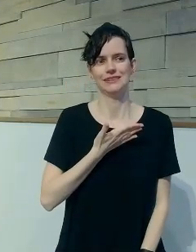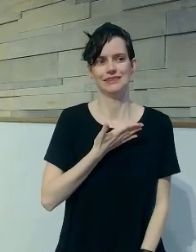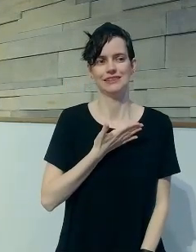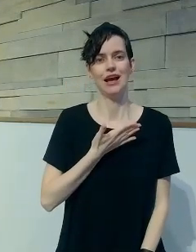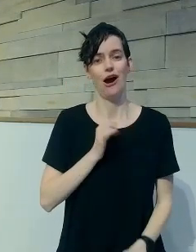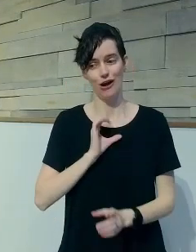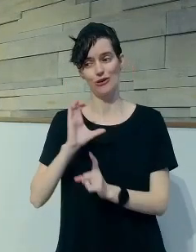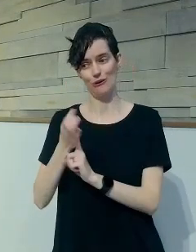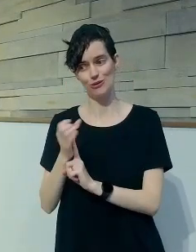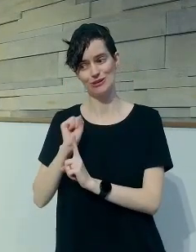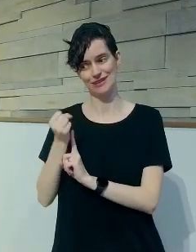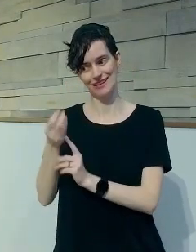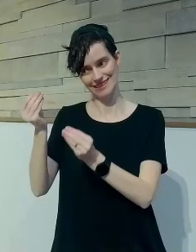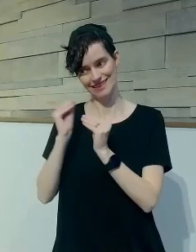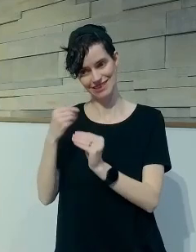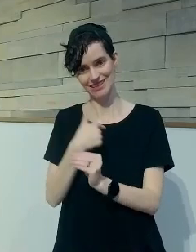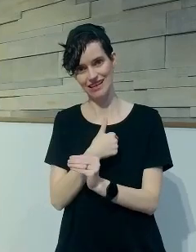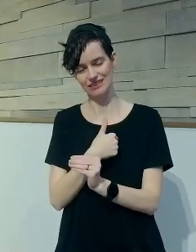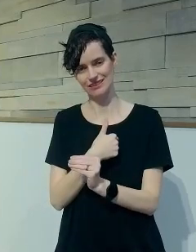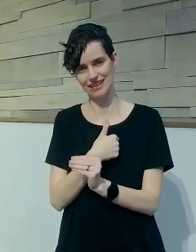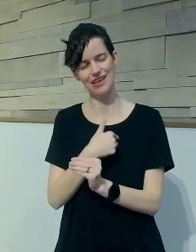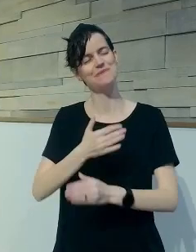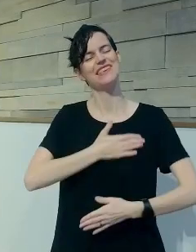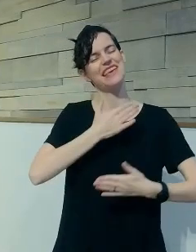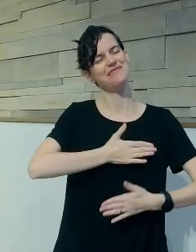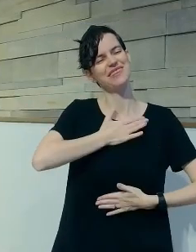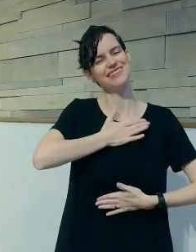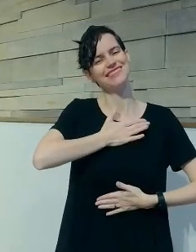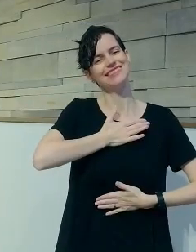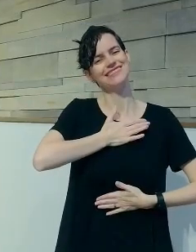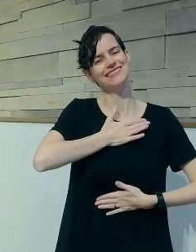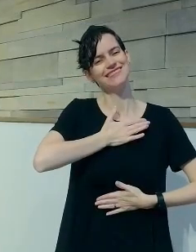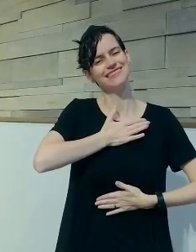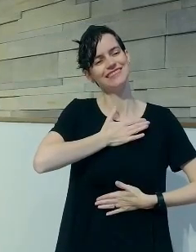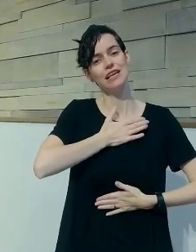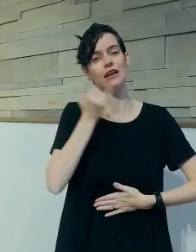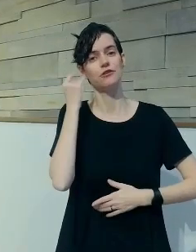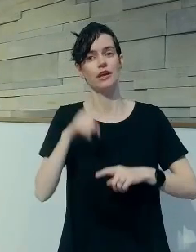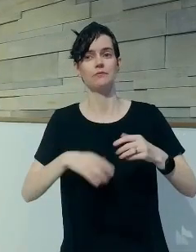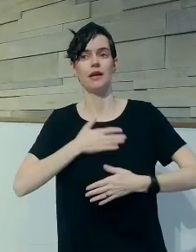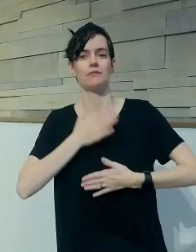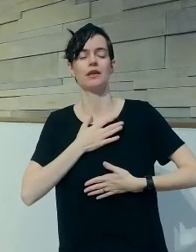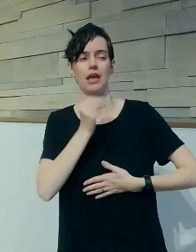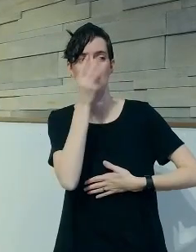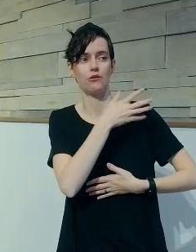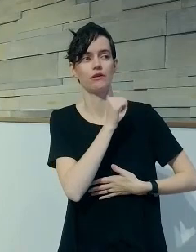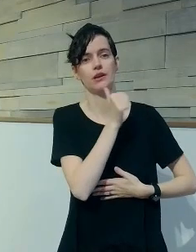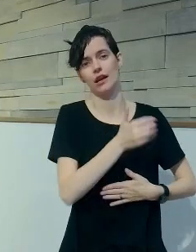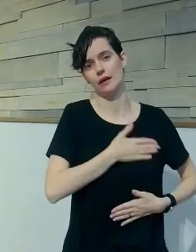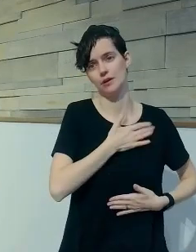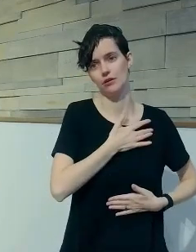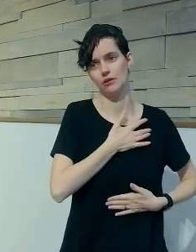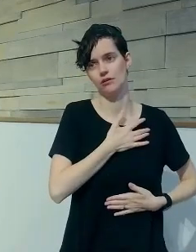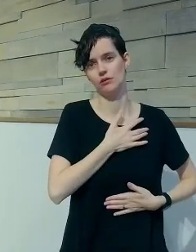despite what our society and culture teaches. Be happy. And if you can't be happy, then ignore the unhappiness,